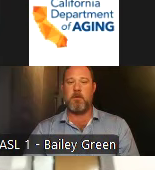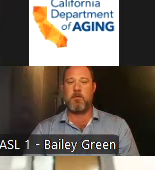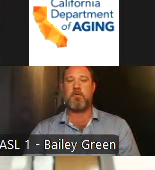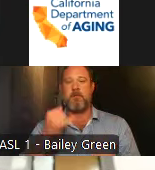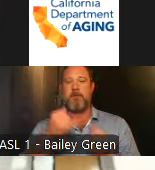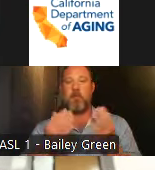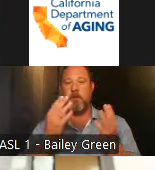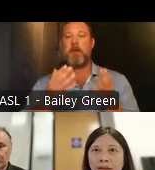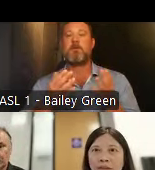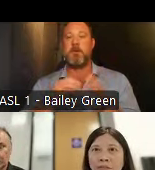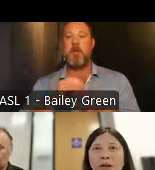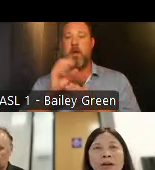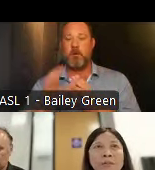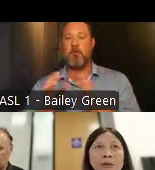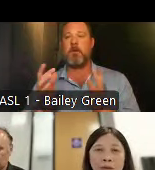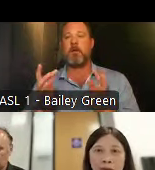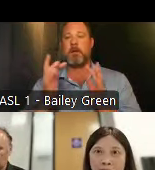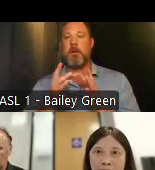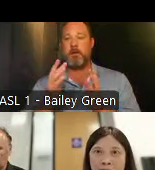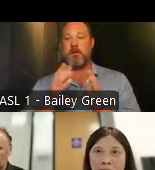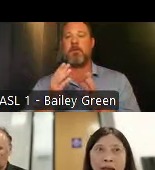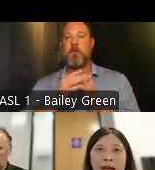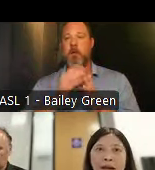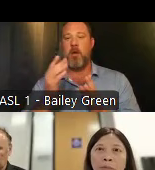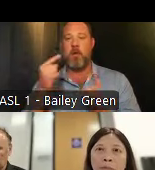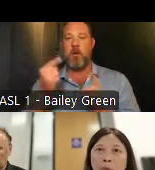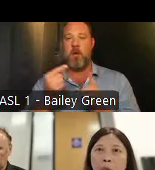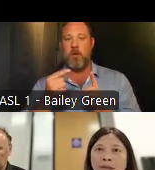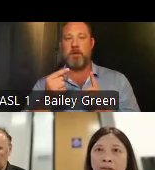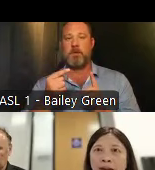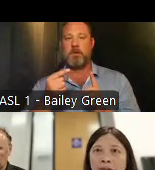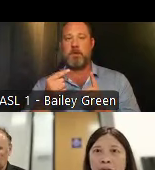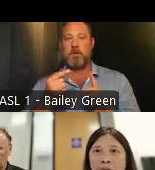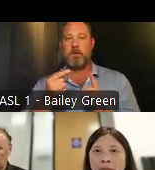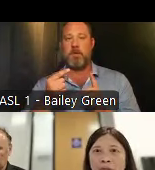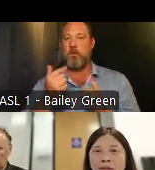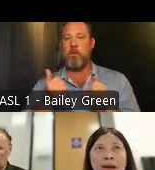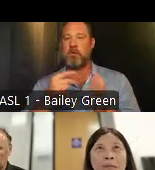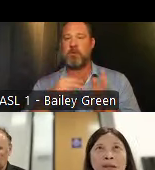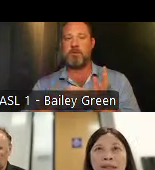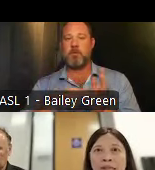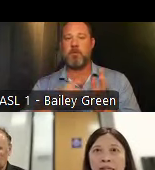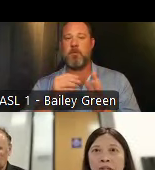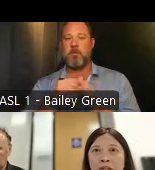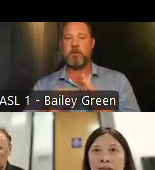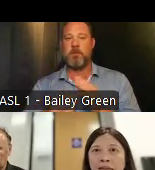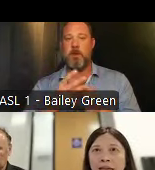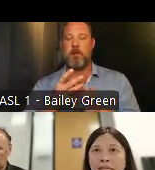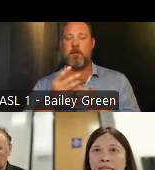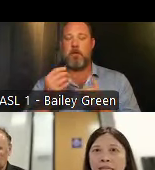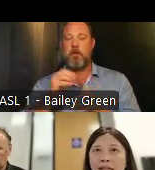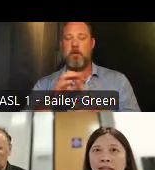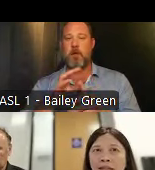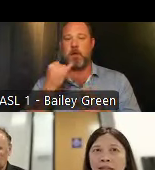these outcomes and how they connect to the broader priorities. What stood out to you as the most impactful idea